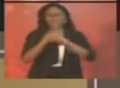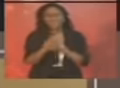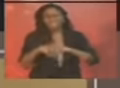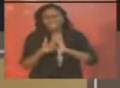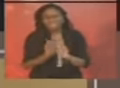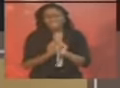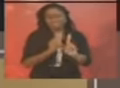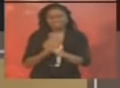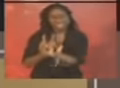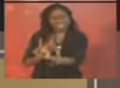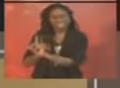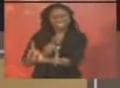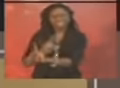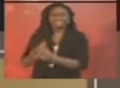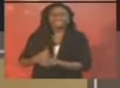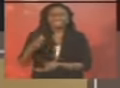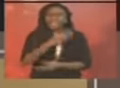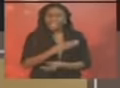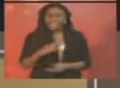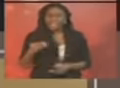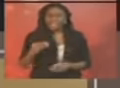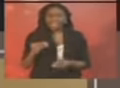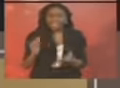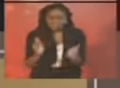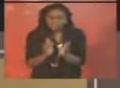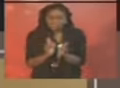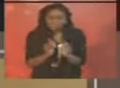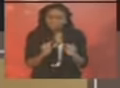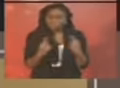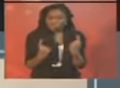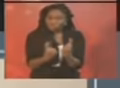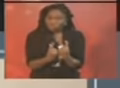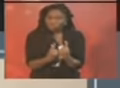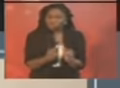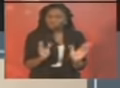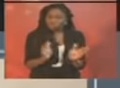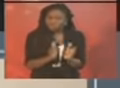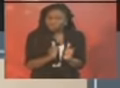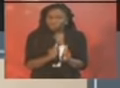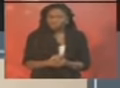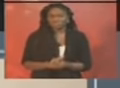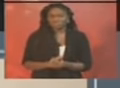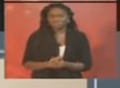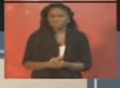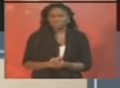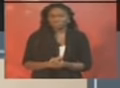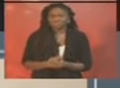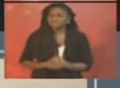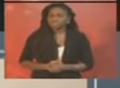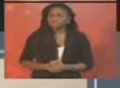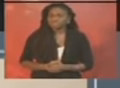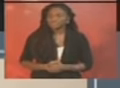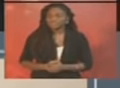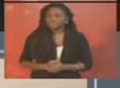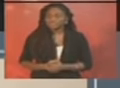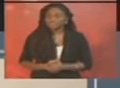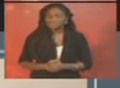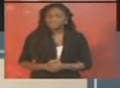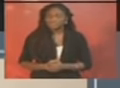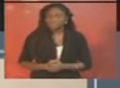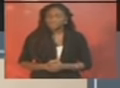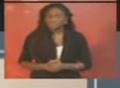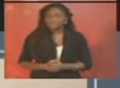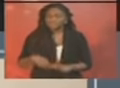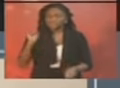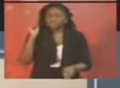social distancing, and of course, small groups. Next slide. Now, I want us to think about the center of it. So